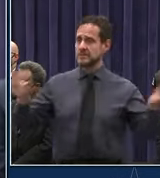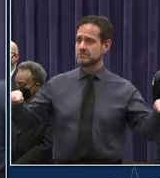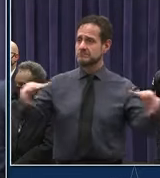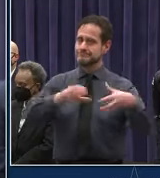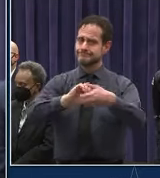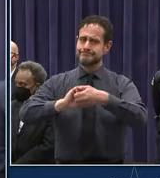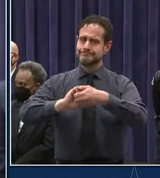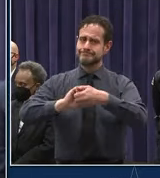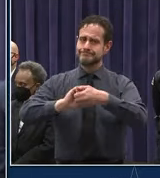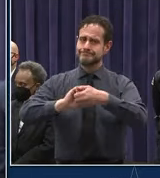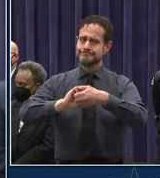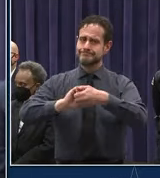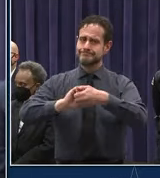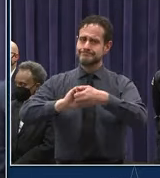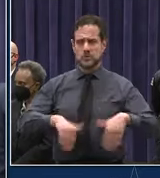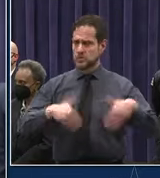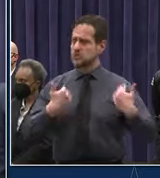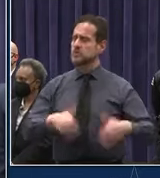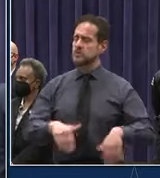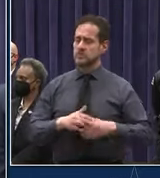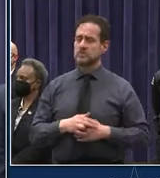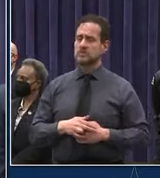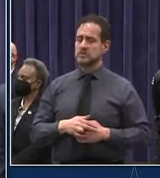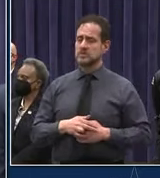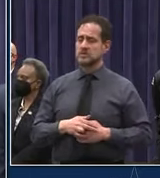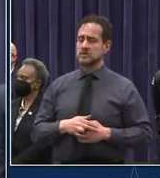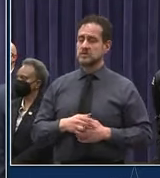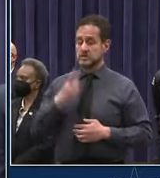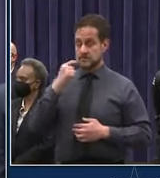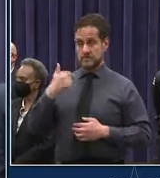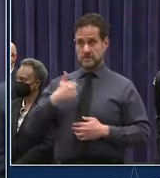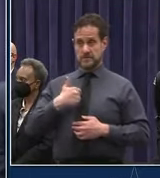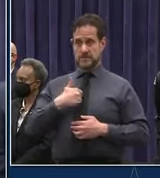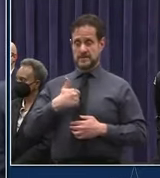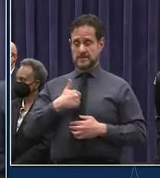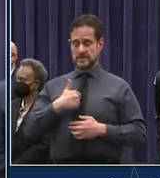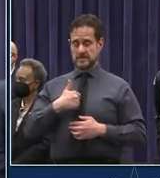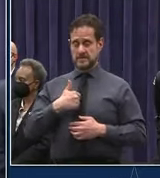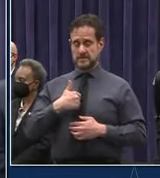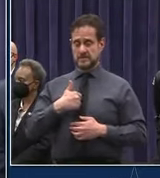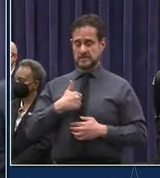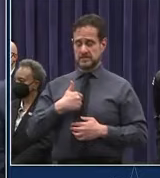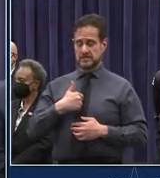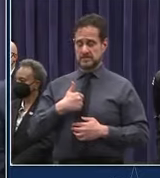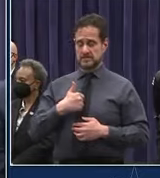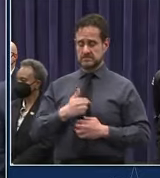like never before. Now, on my end, we've had many